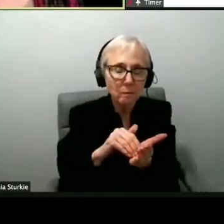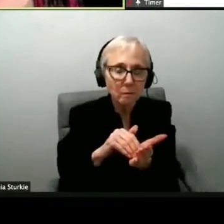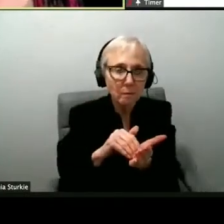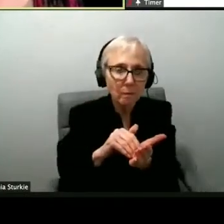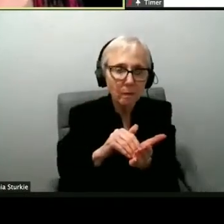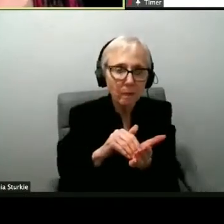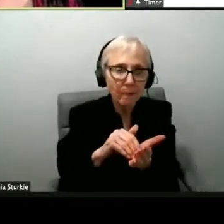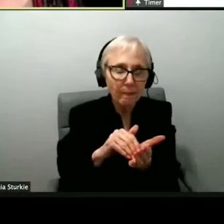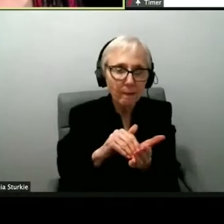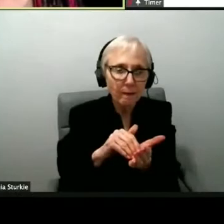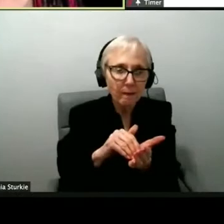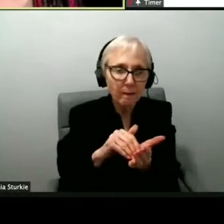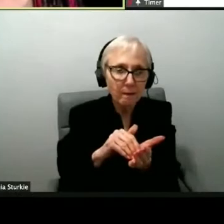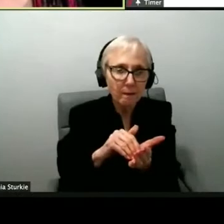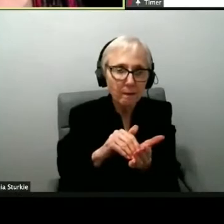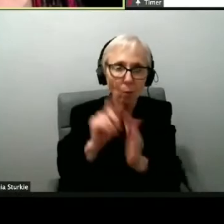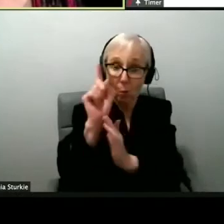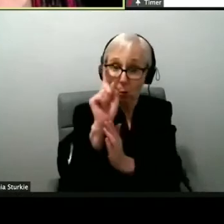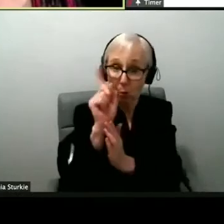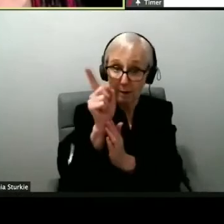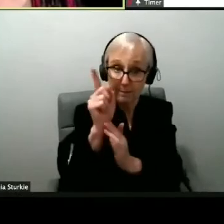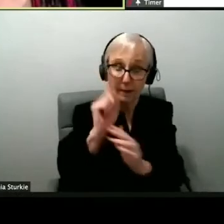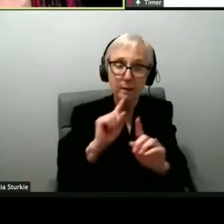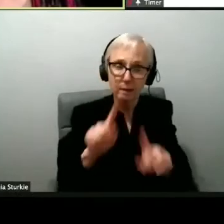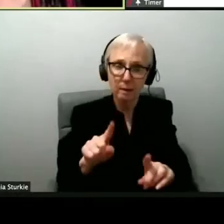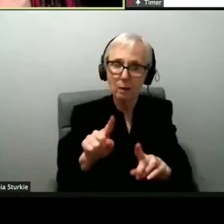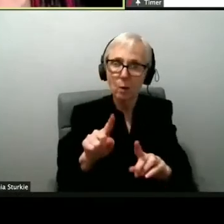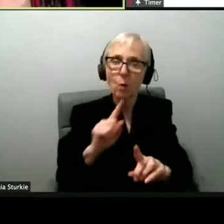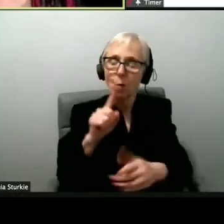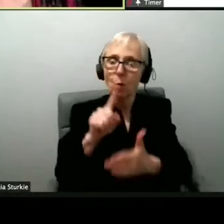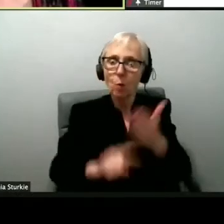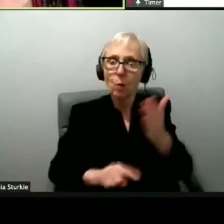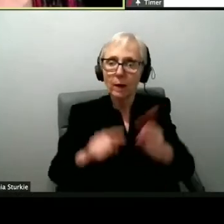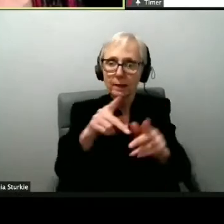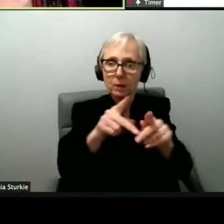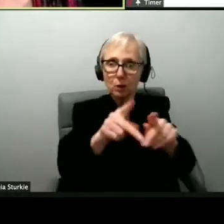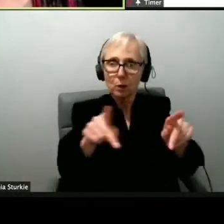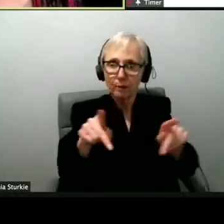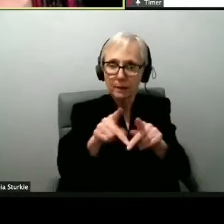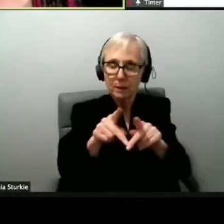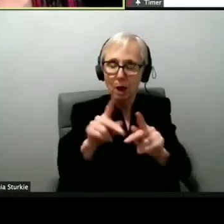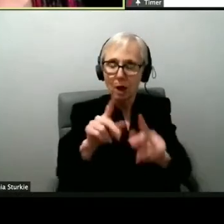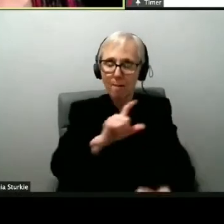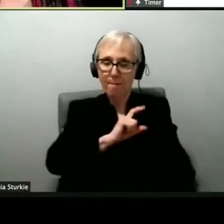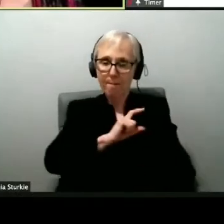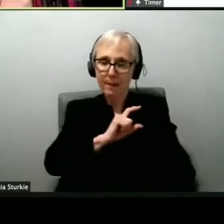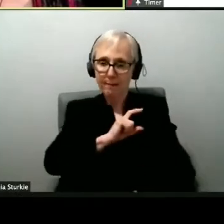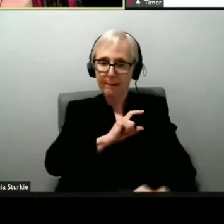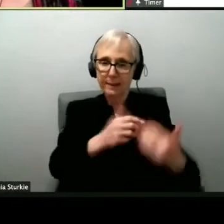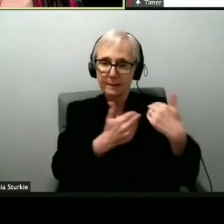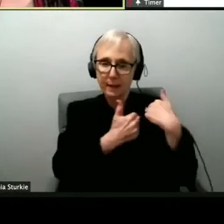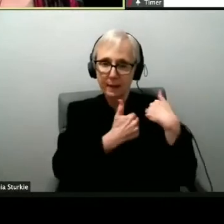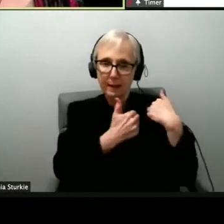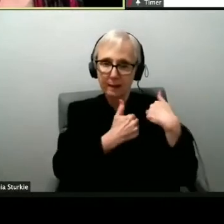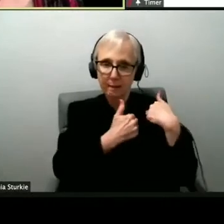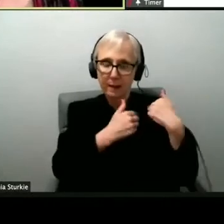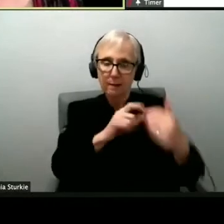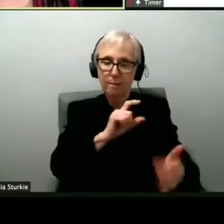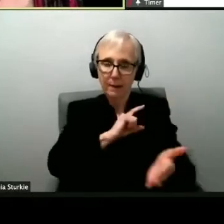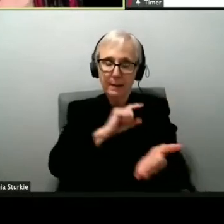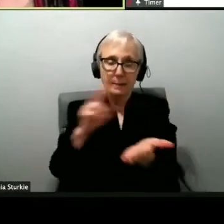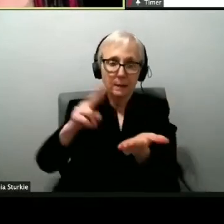and that is, and back to a 1 minute answer. What is your position on police accountability and the police contract?